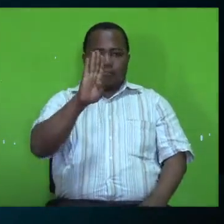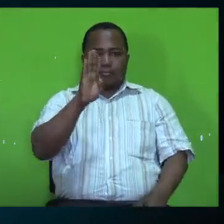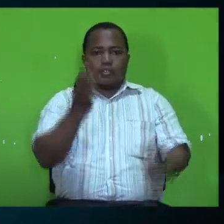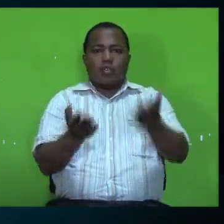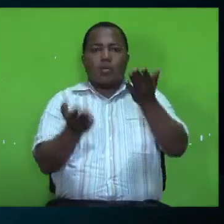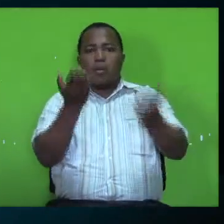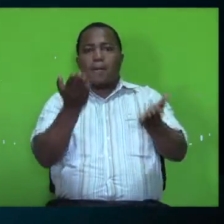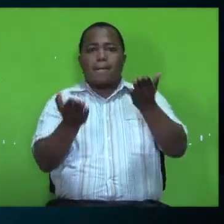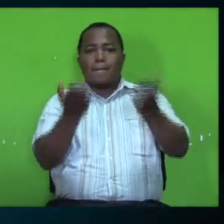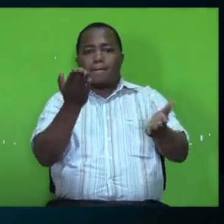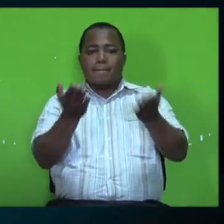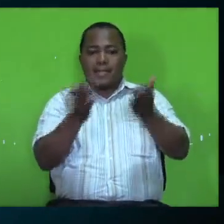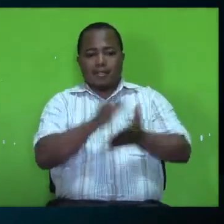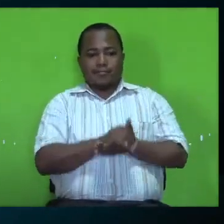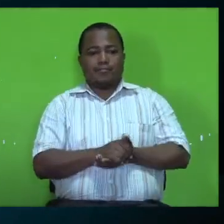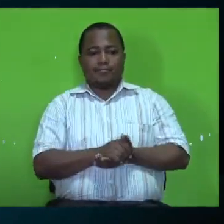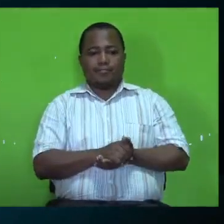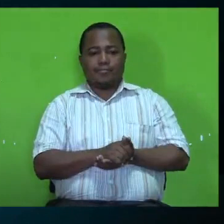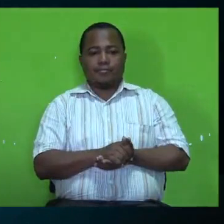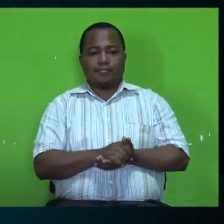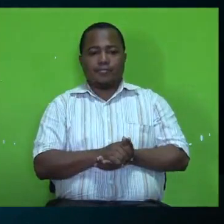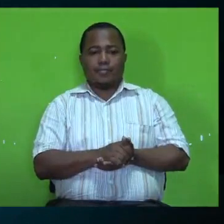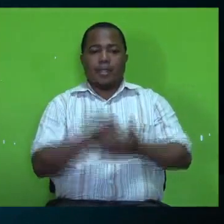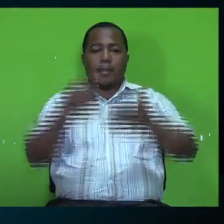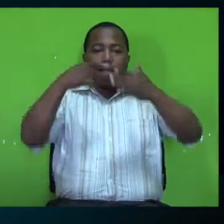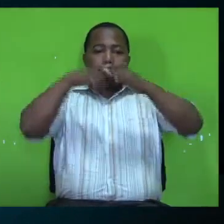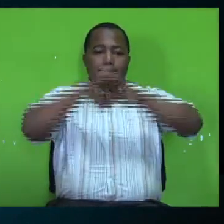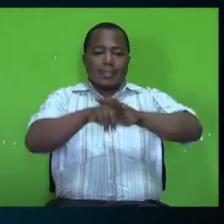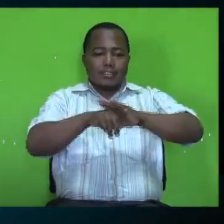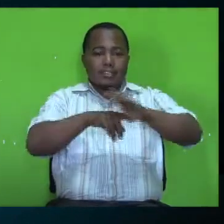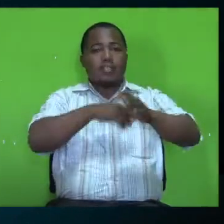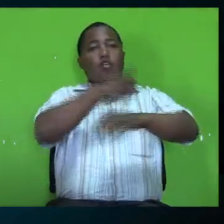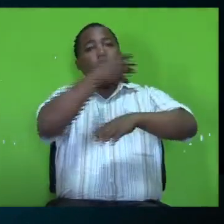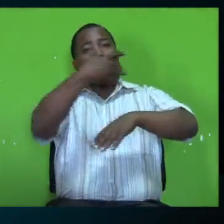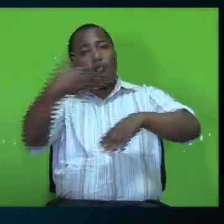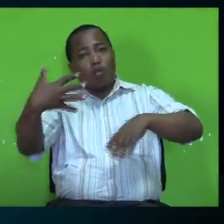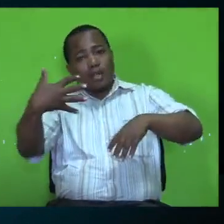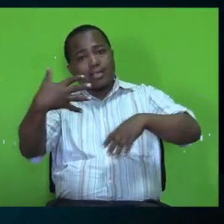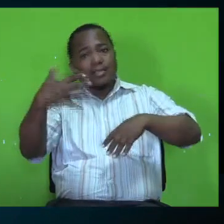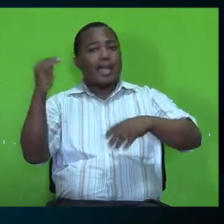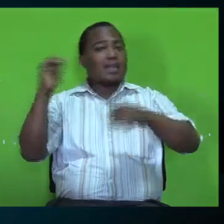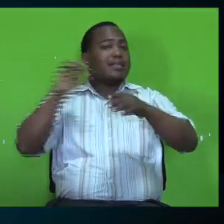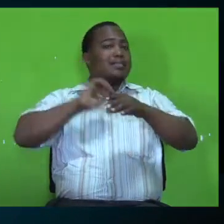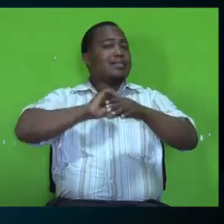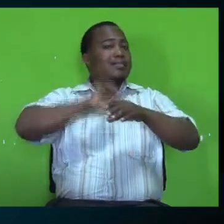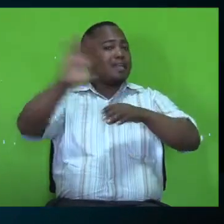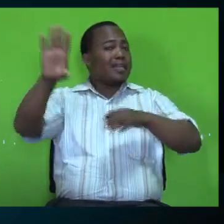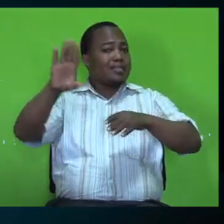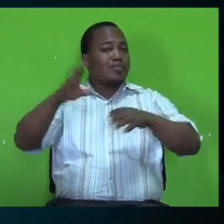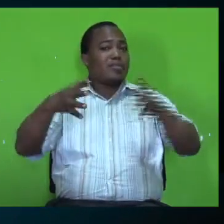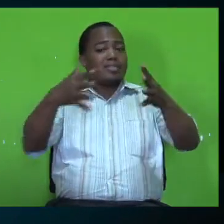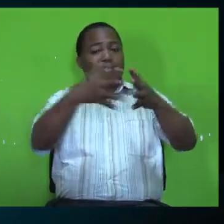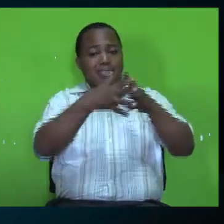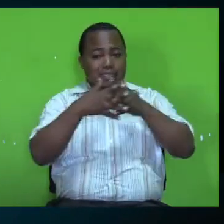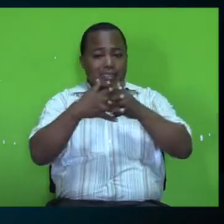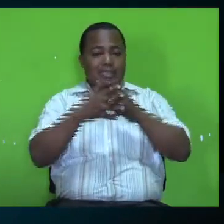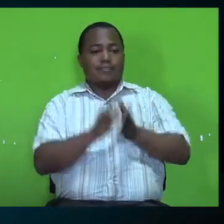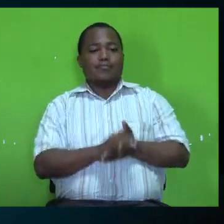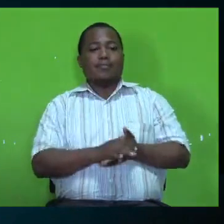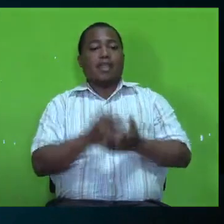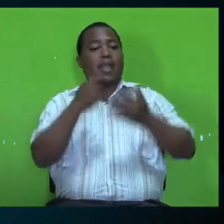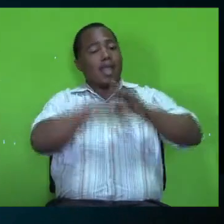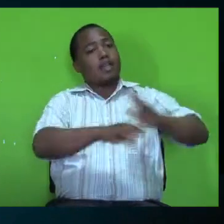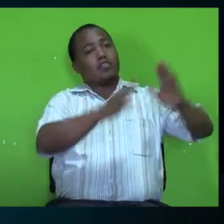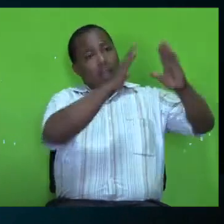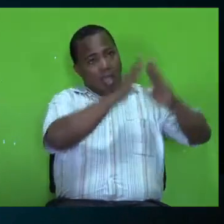Compare and contrast between the water transport system at your home and